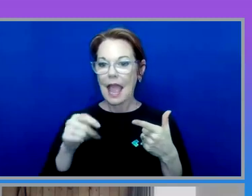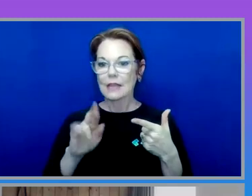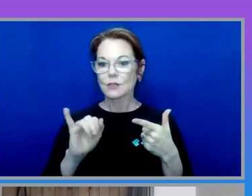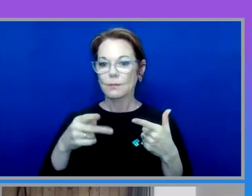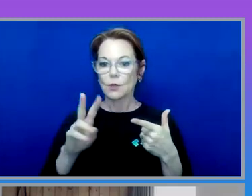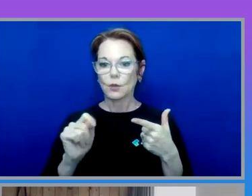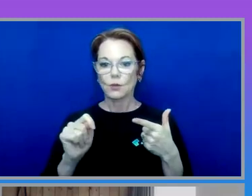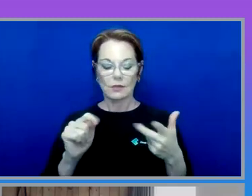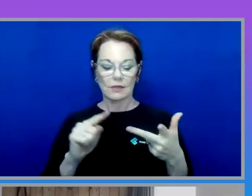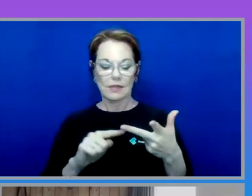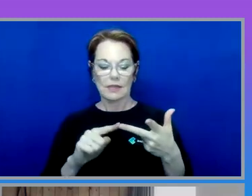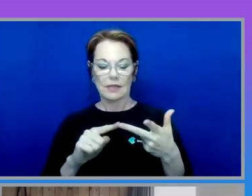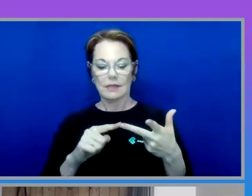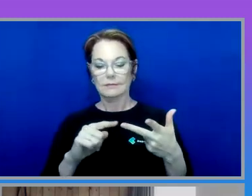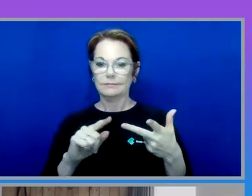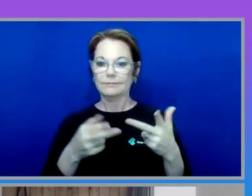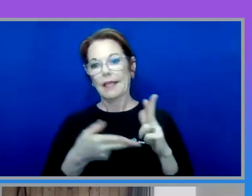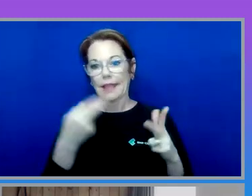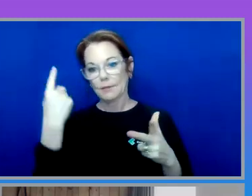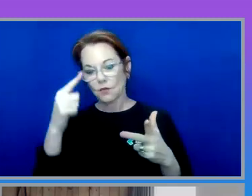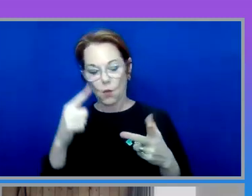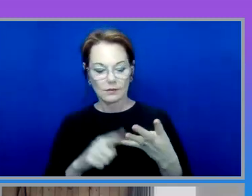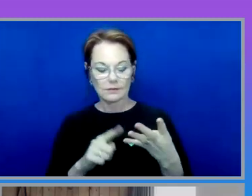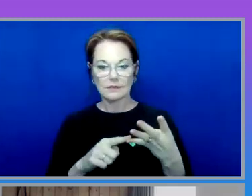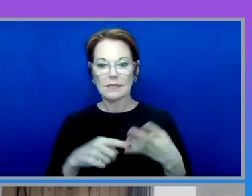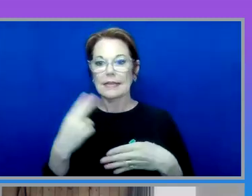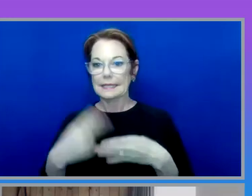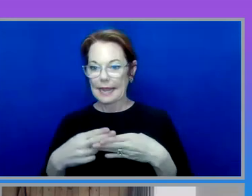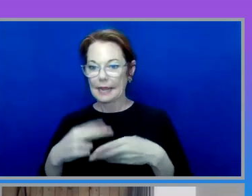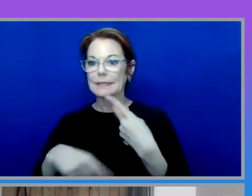for, and a name, and it's a type of text.